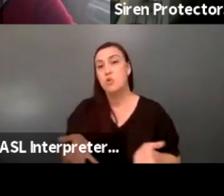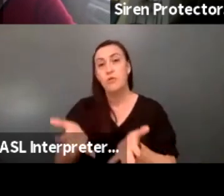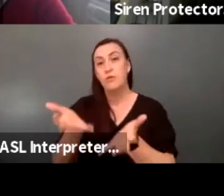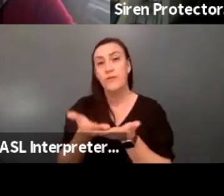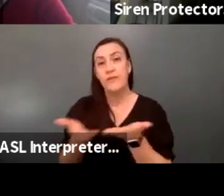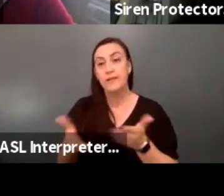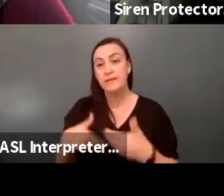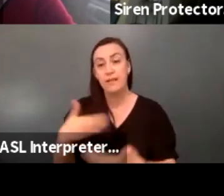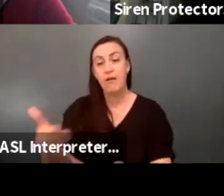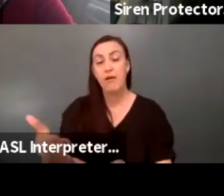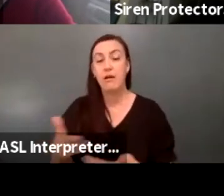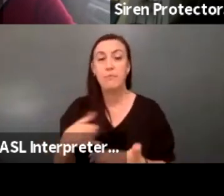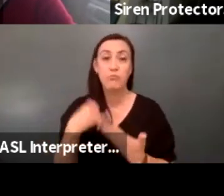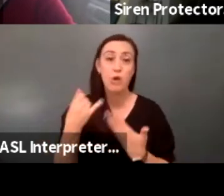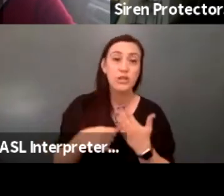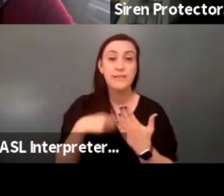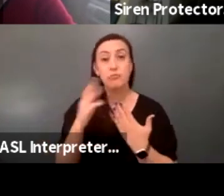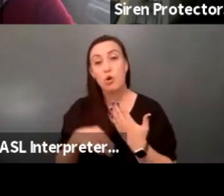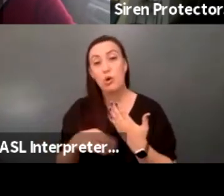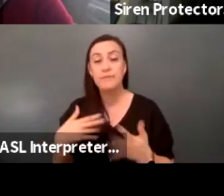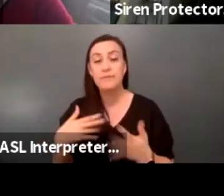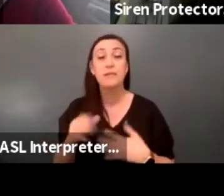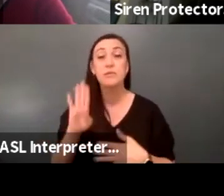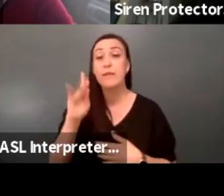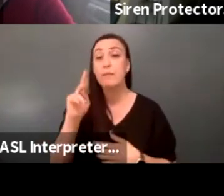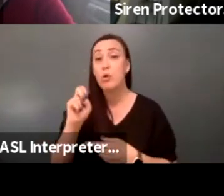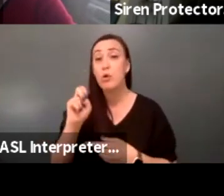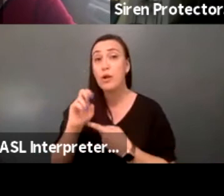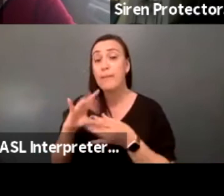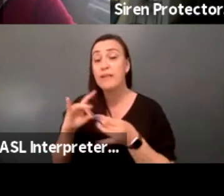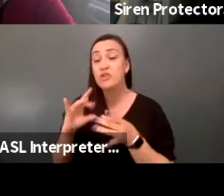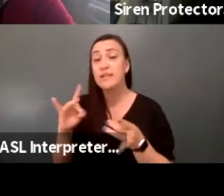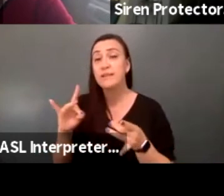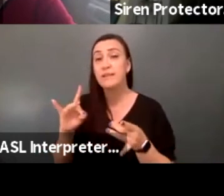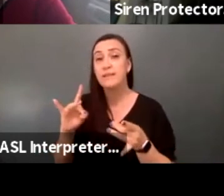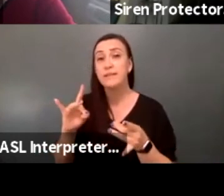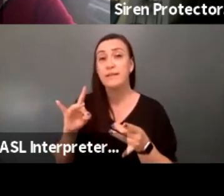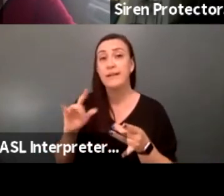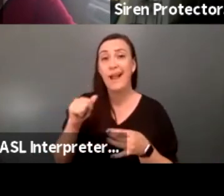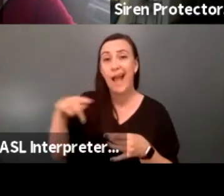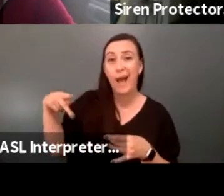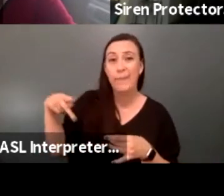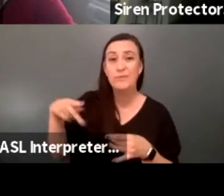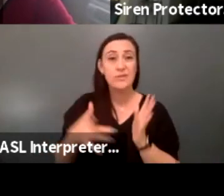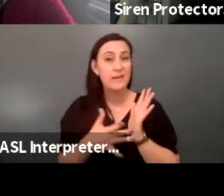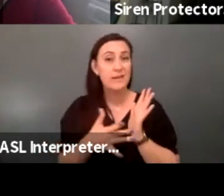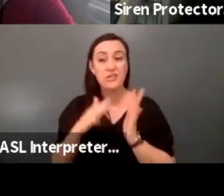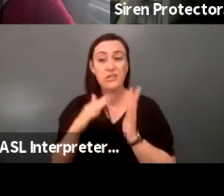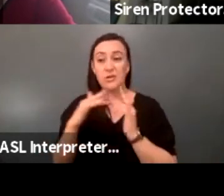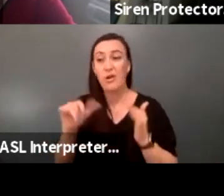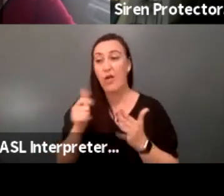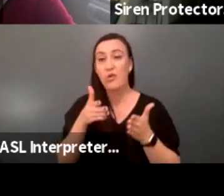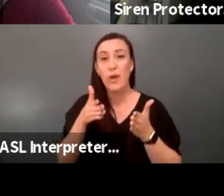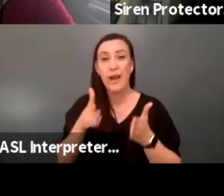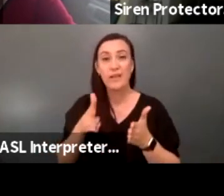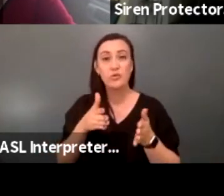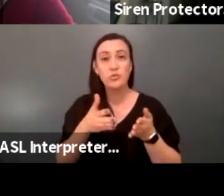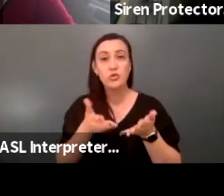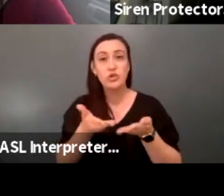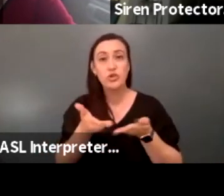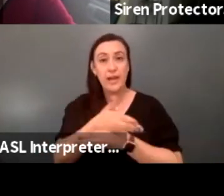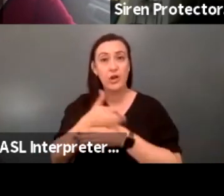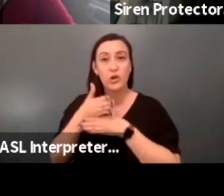so Brooke, I think, touched on it in terms of apps or technology or other ways of sharing resources. And so I